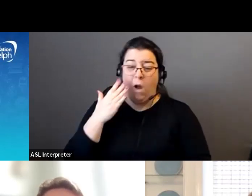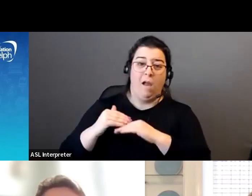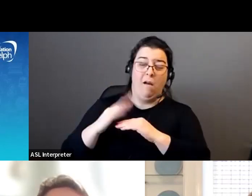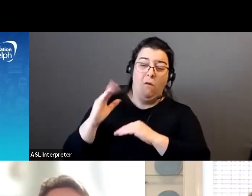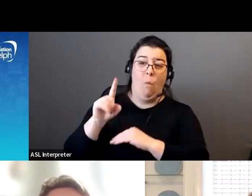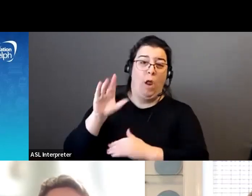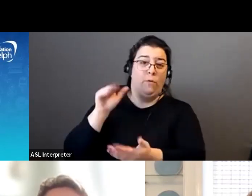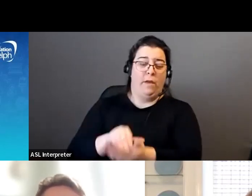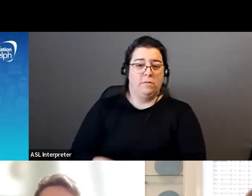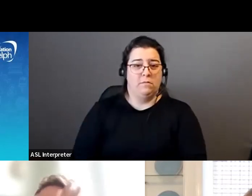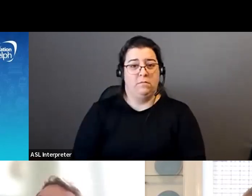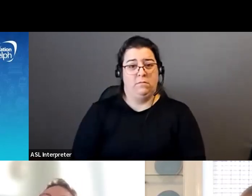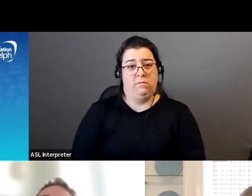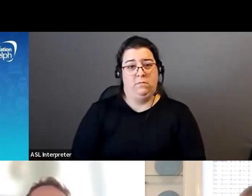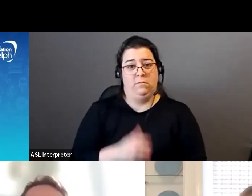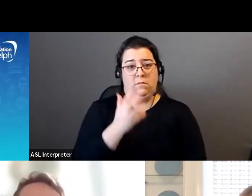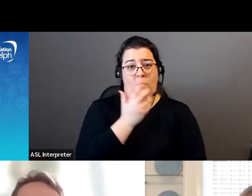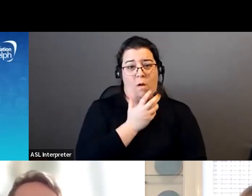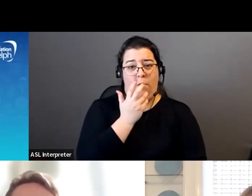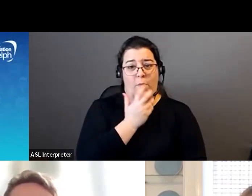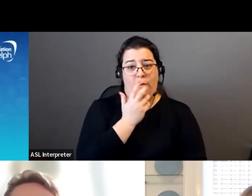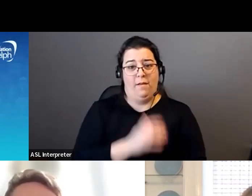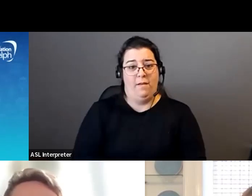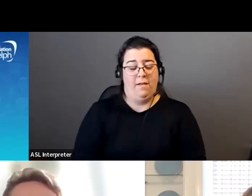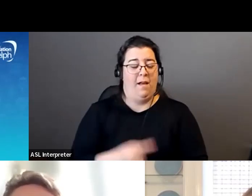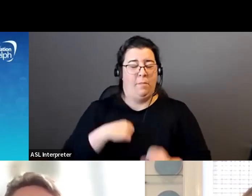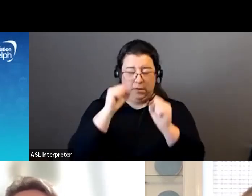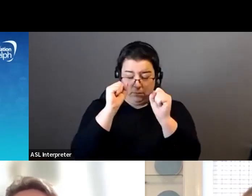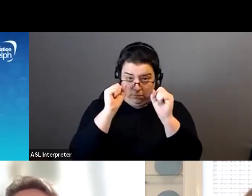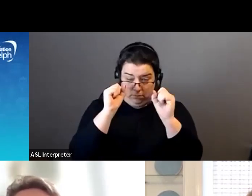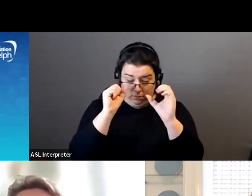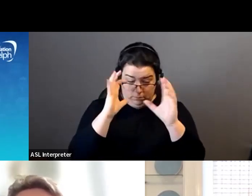Wow. Yeah. Yeah. 100. I just went, I'm